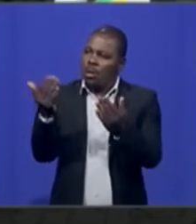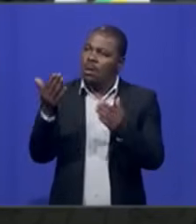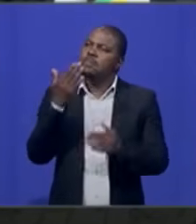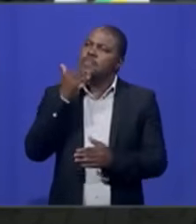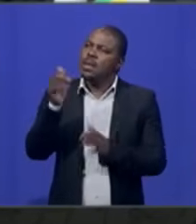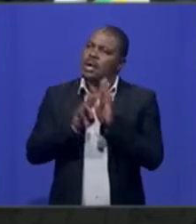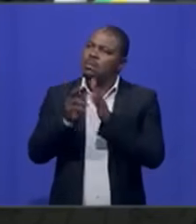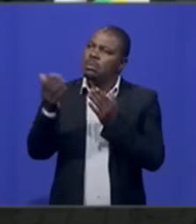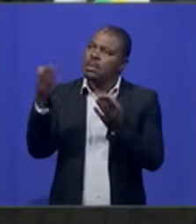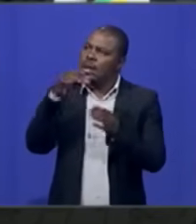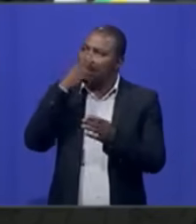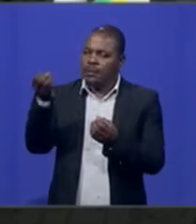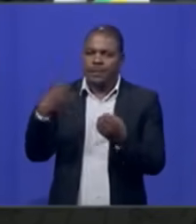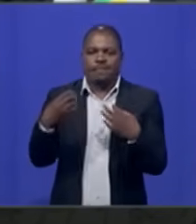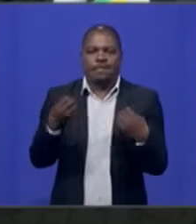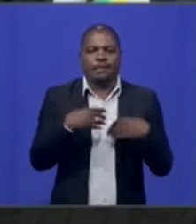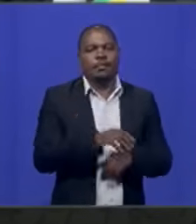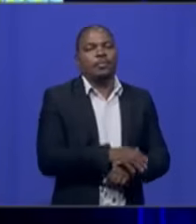baemedi bao ba ba batlang.